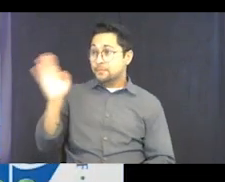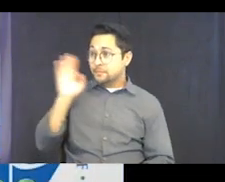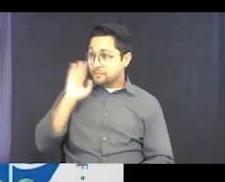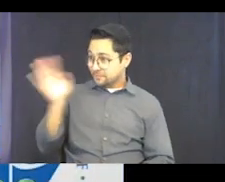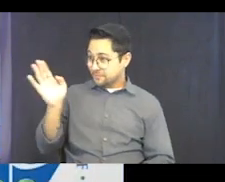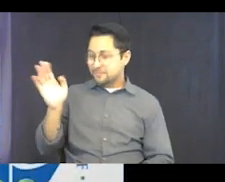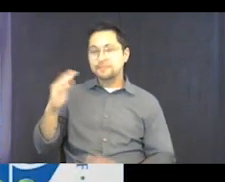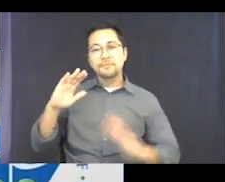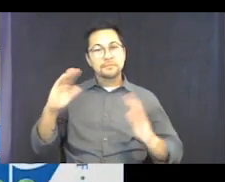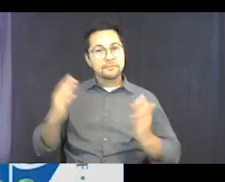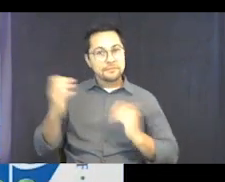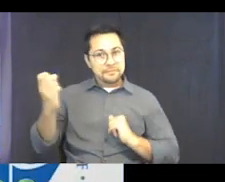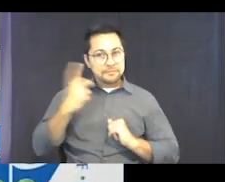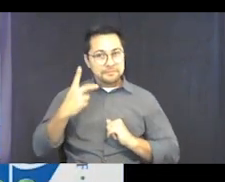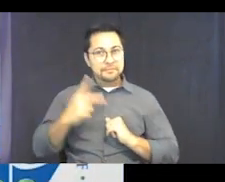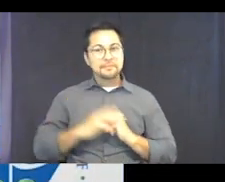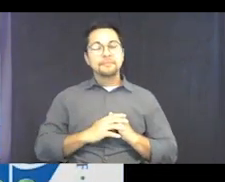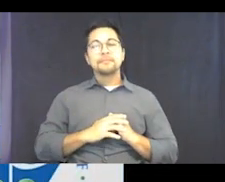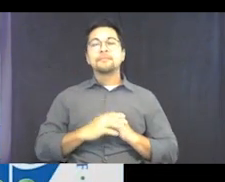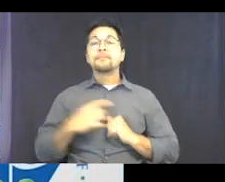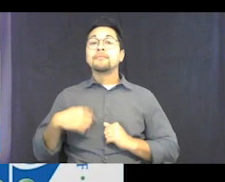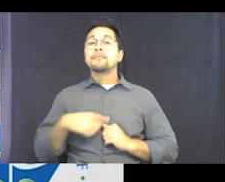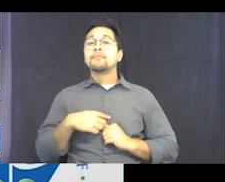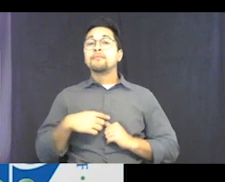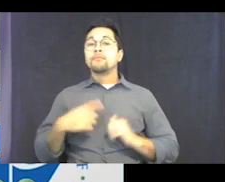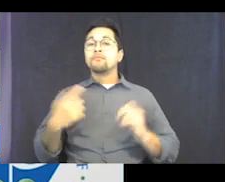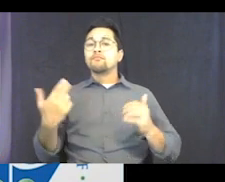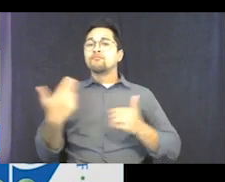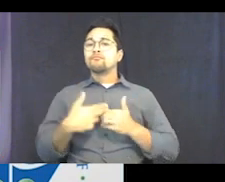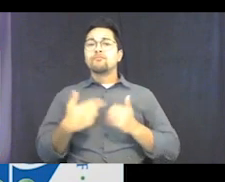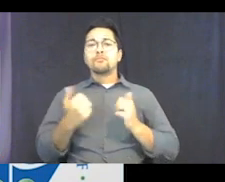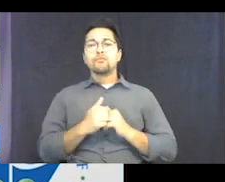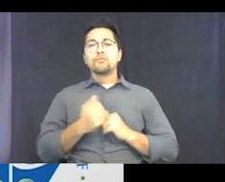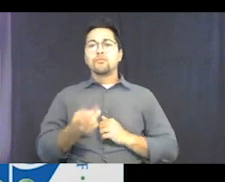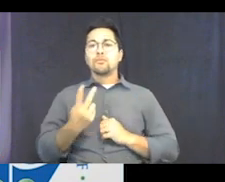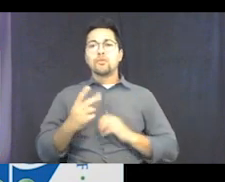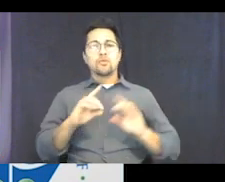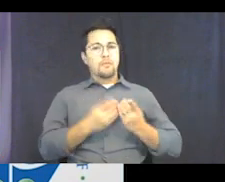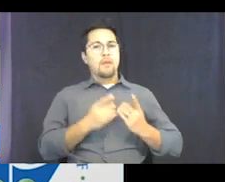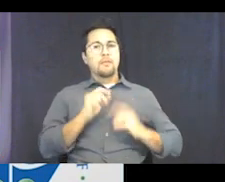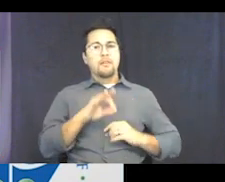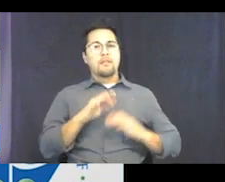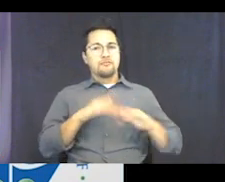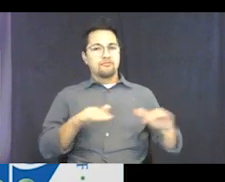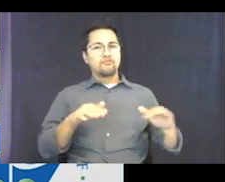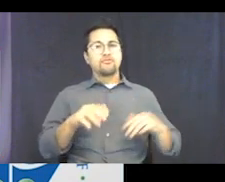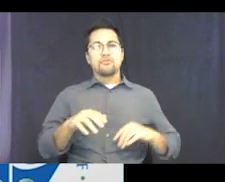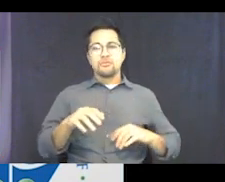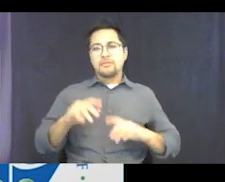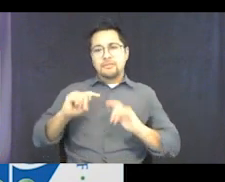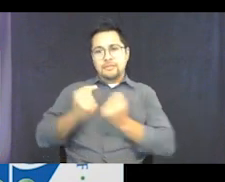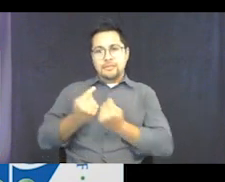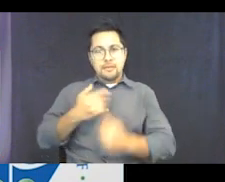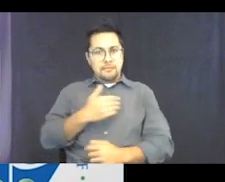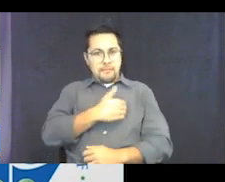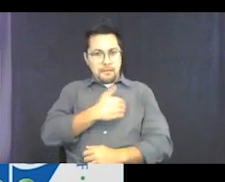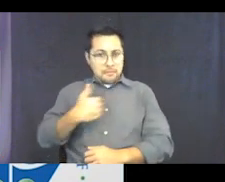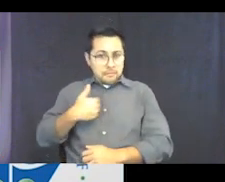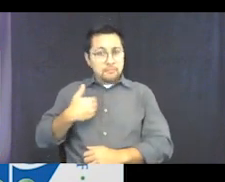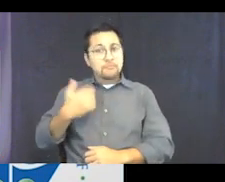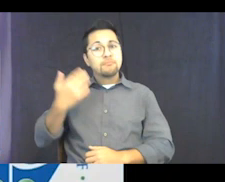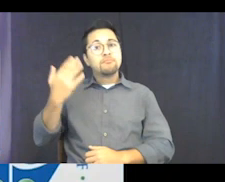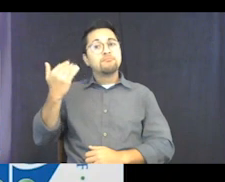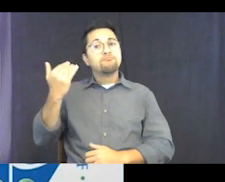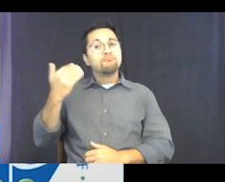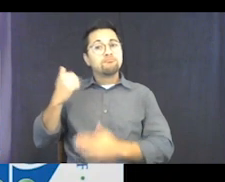Hello, welcome back. We are joined by two Department of Children and Family team members in order to